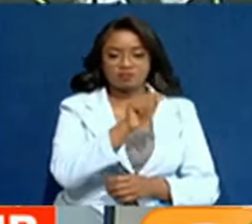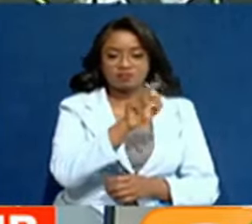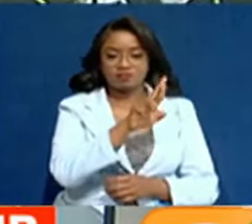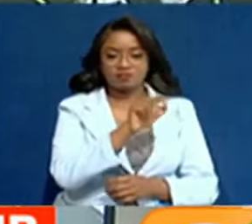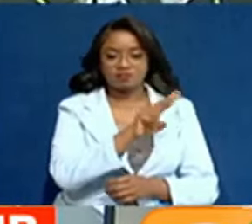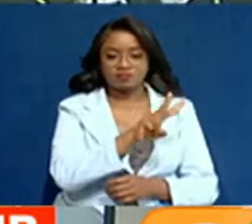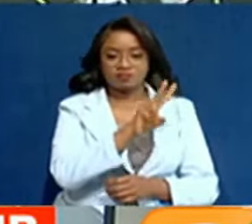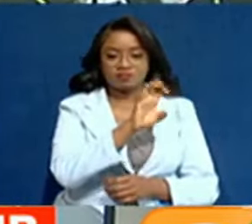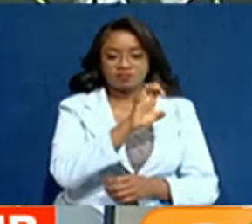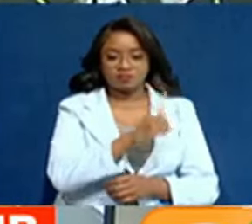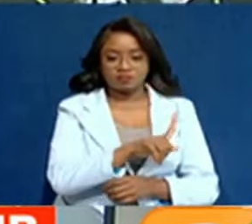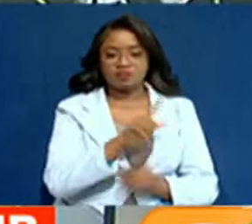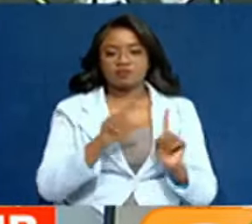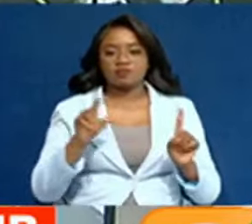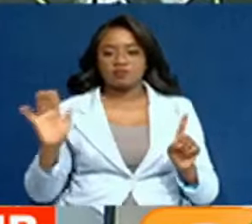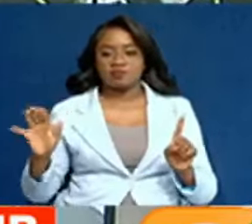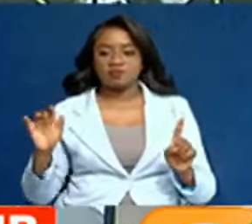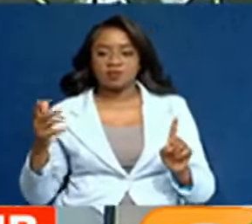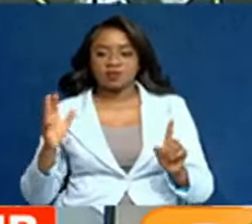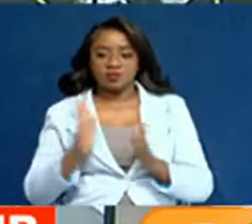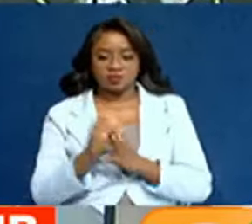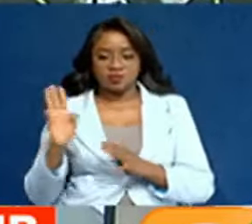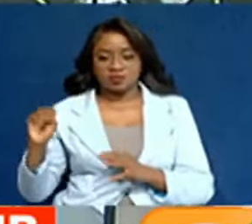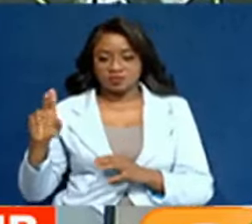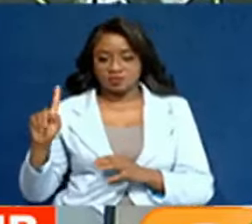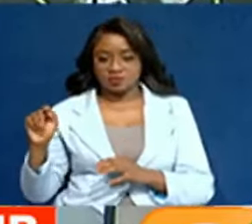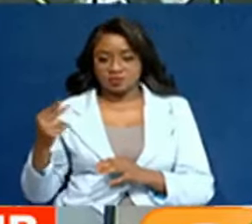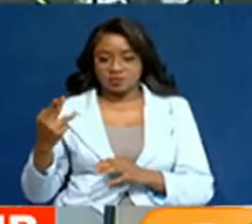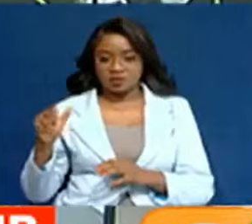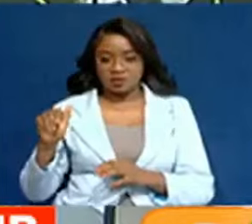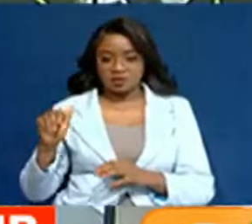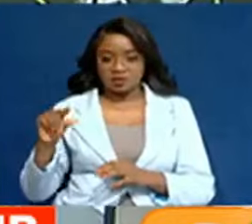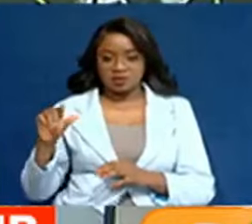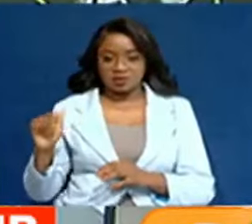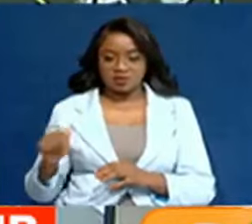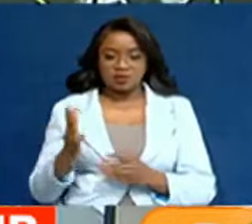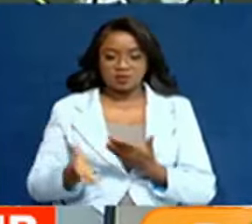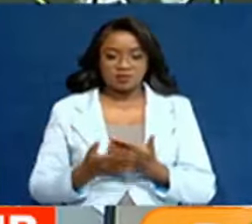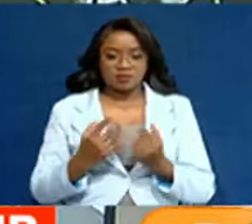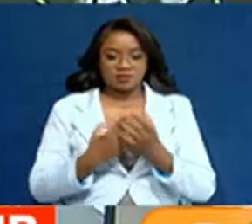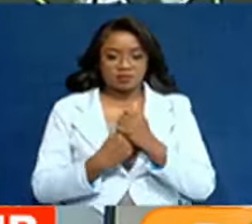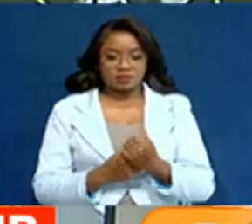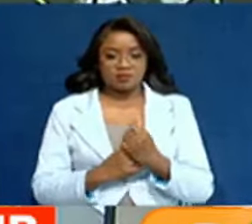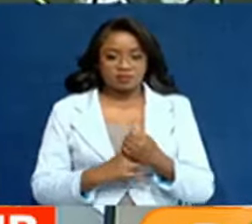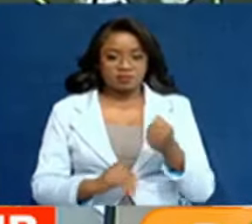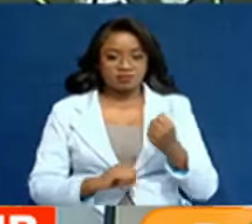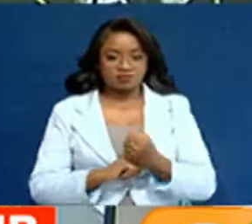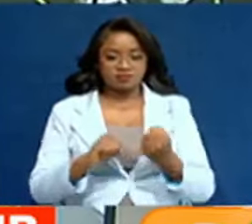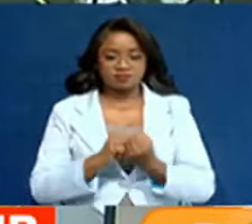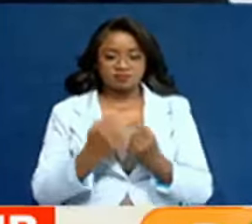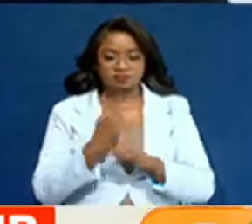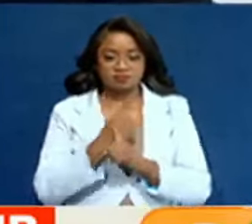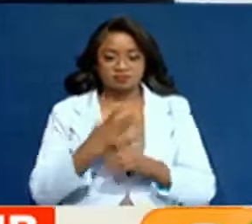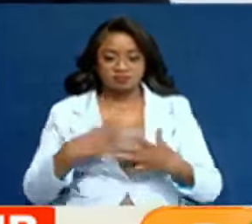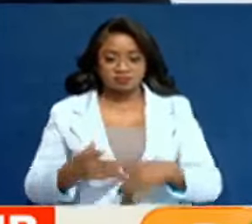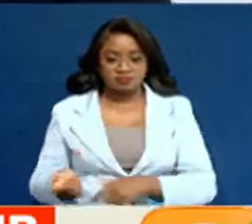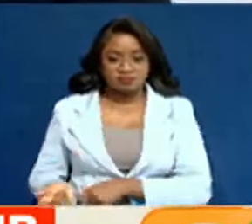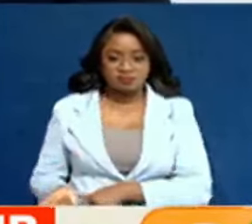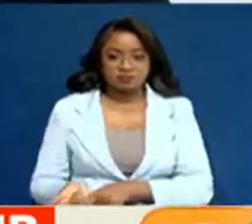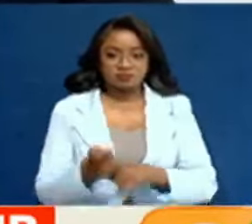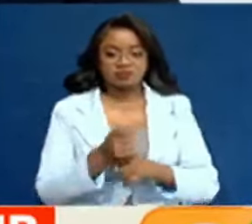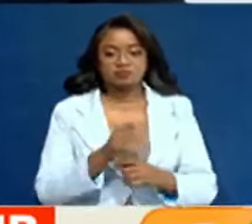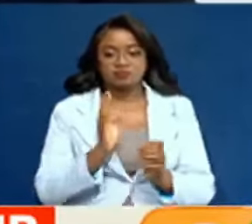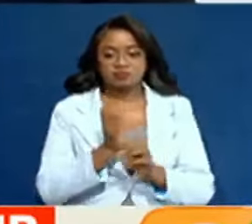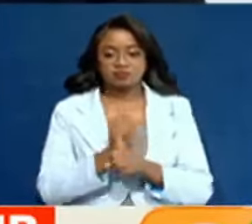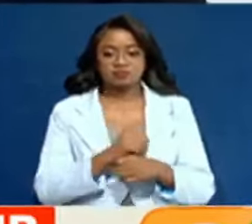of the partnership, Viutravel has come up with packages tailor-made for the sports sector, from football to golf. The golf package includes a trip to Cape